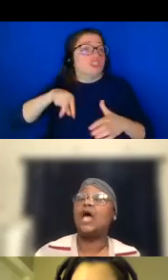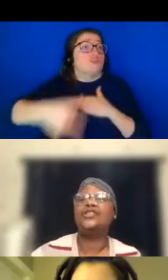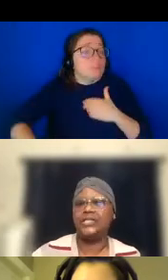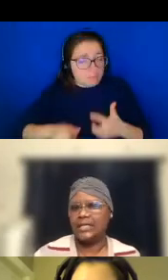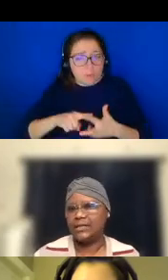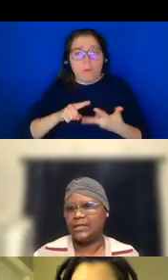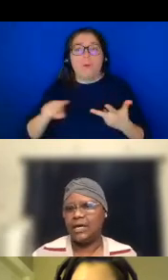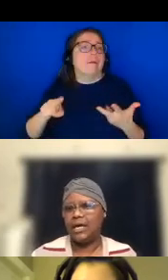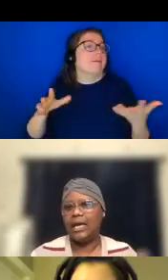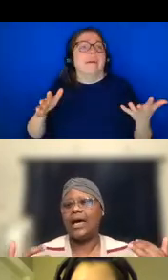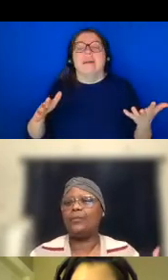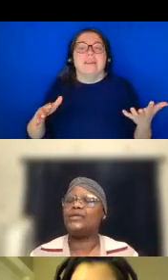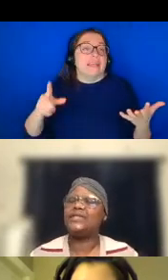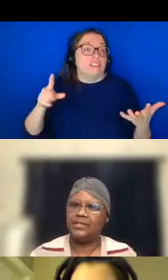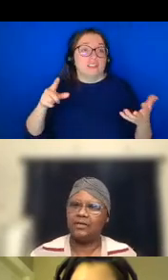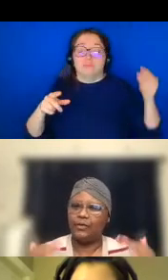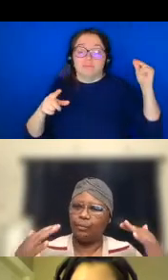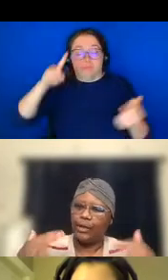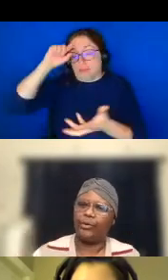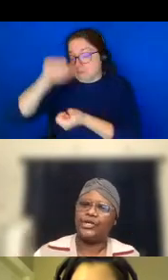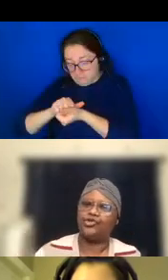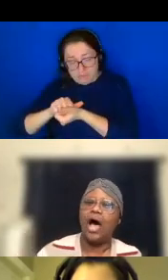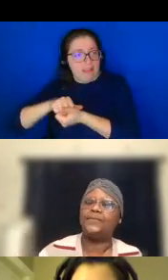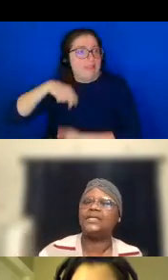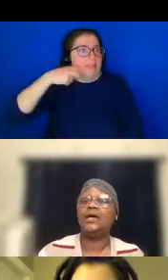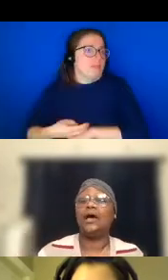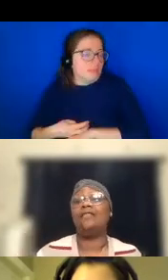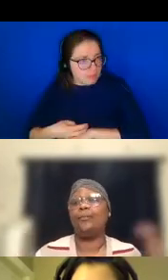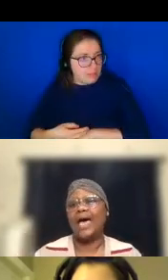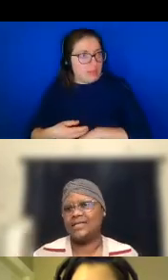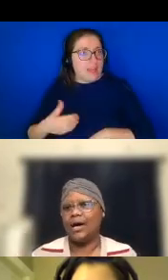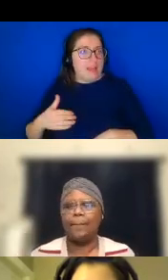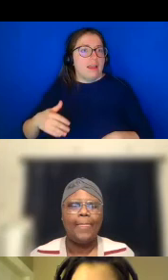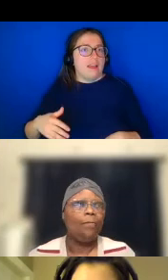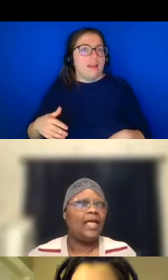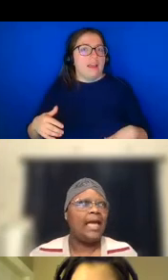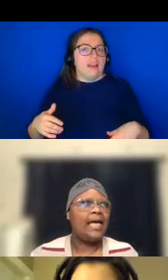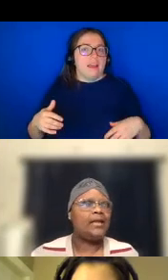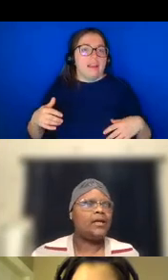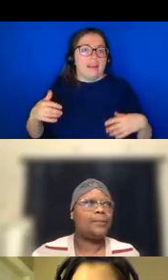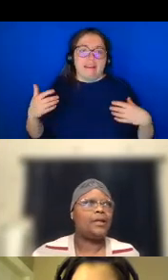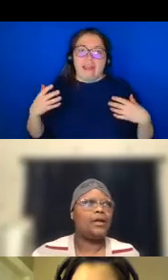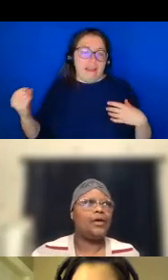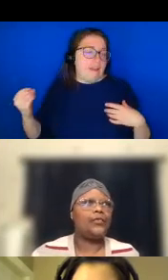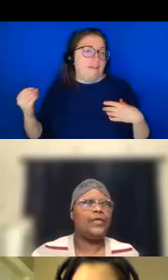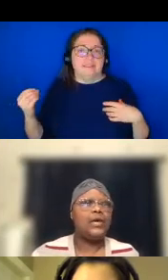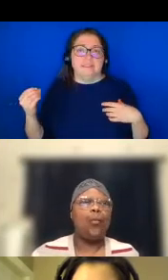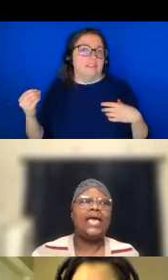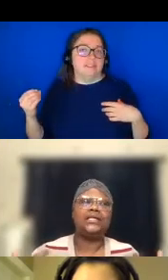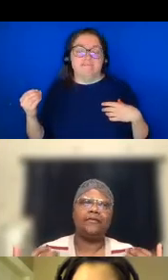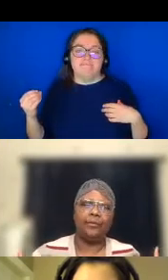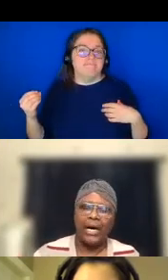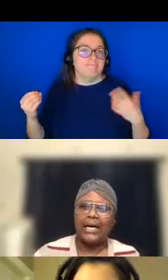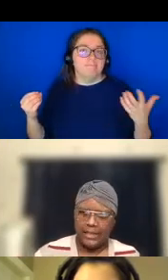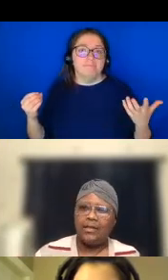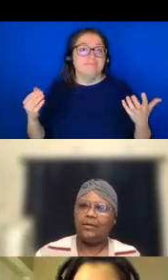lose consciousness, they get hypotensive, so their blood pressure drops and they pass out. And the weight